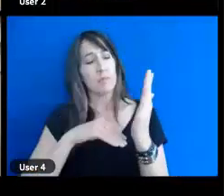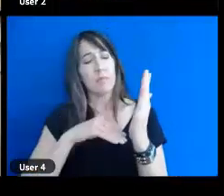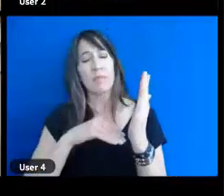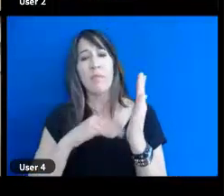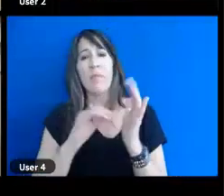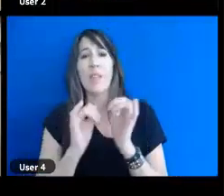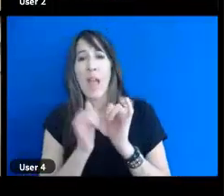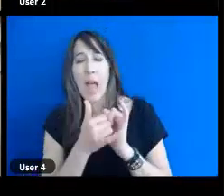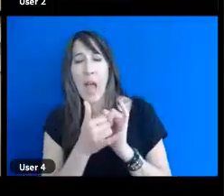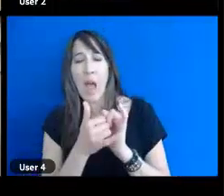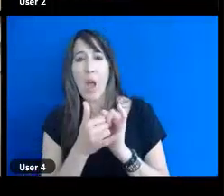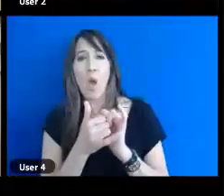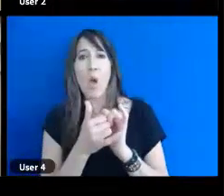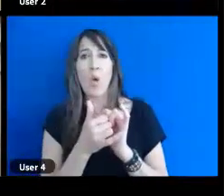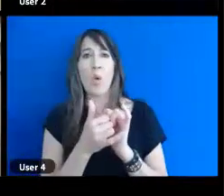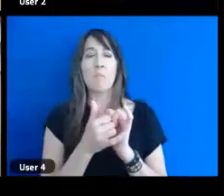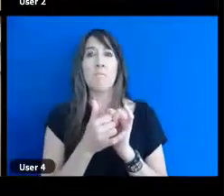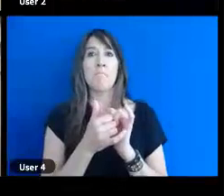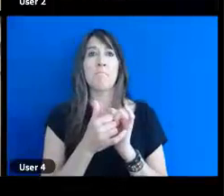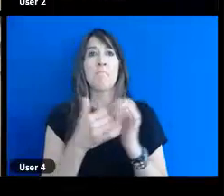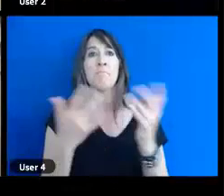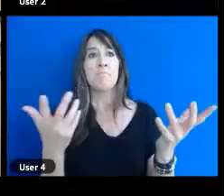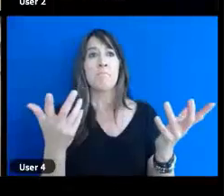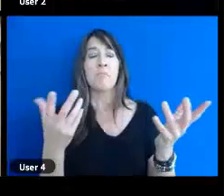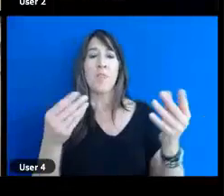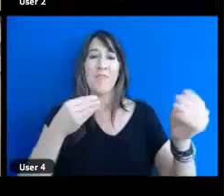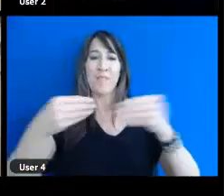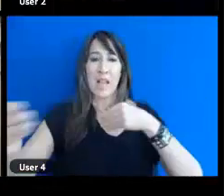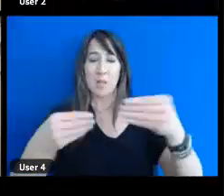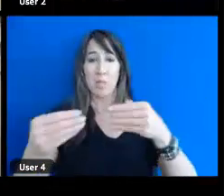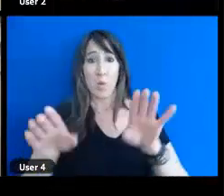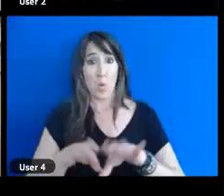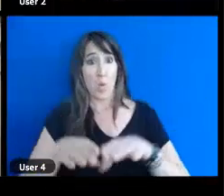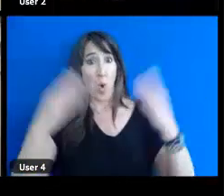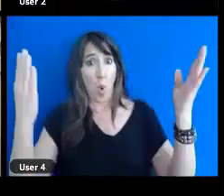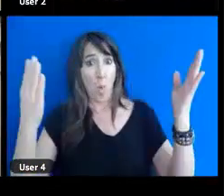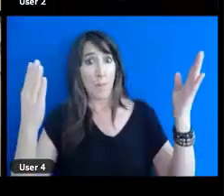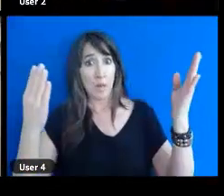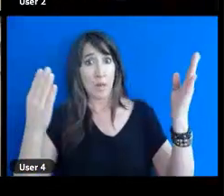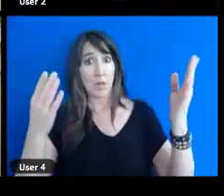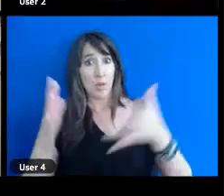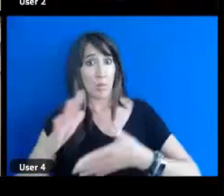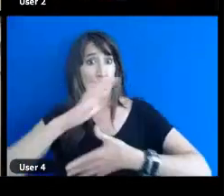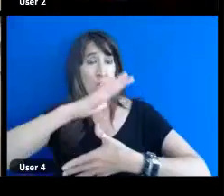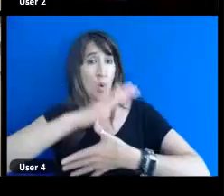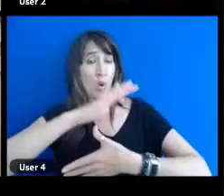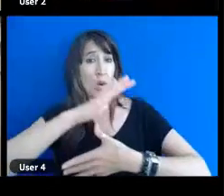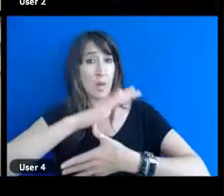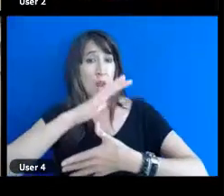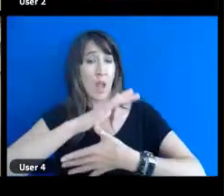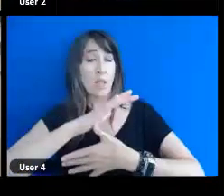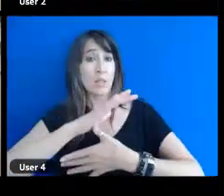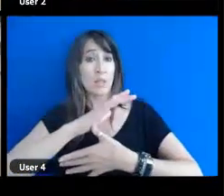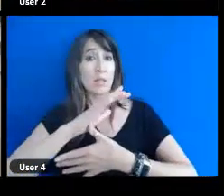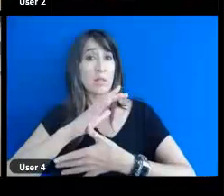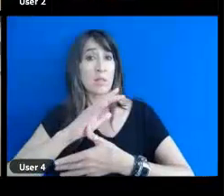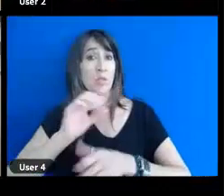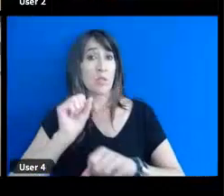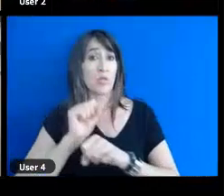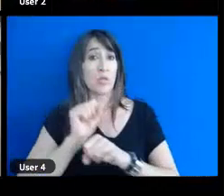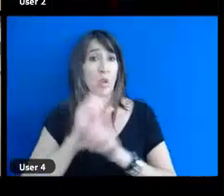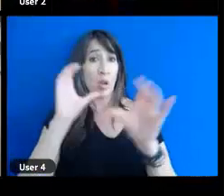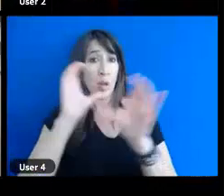When you're considering your applications, I guess, is there a way, are you open to prioritizing job